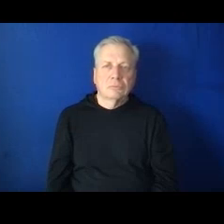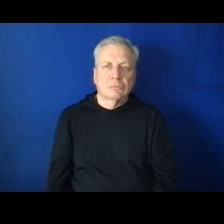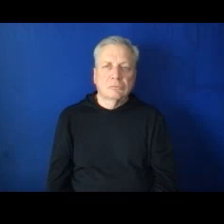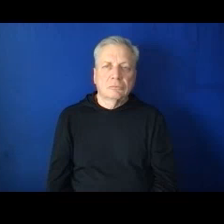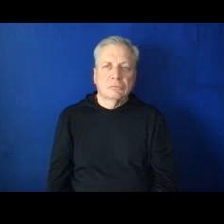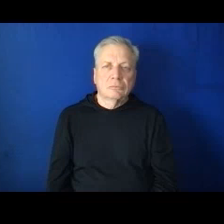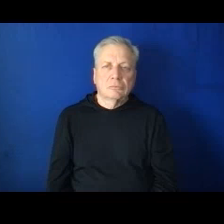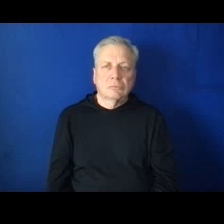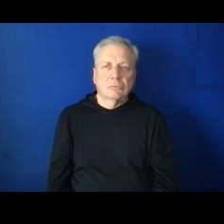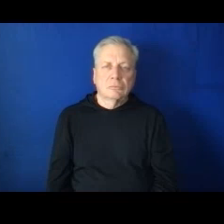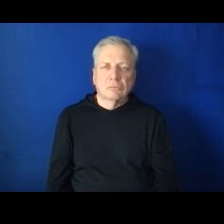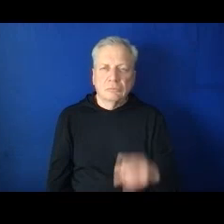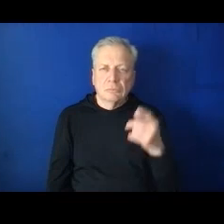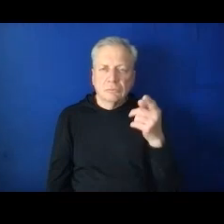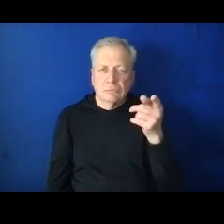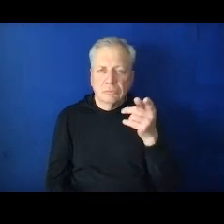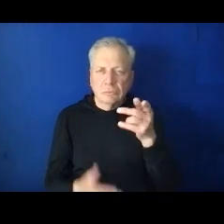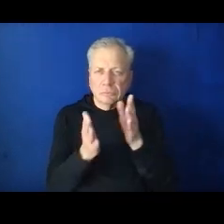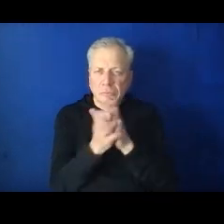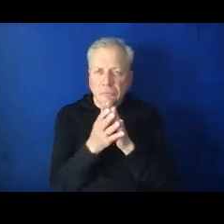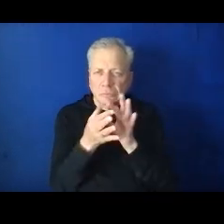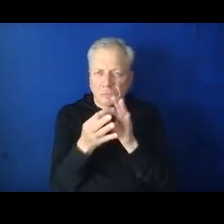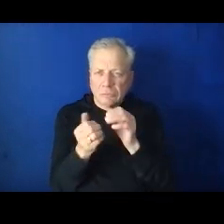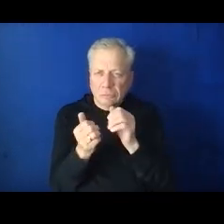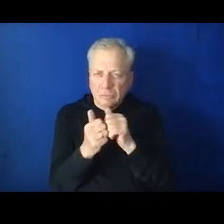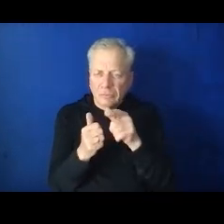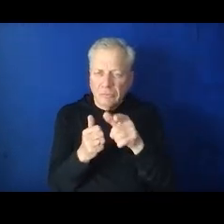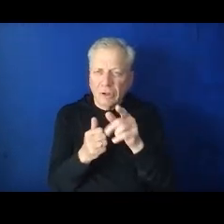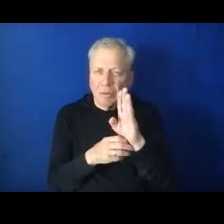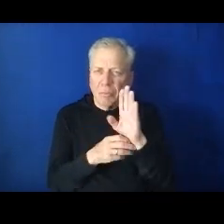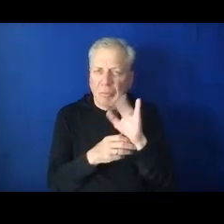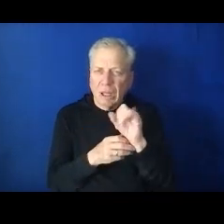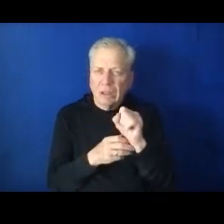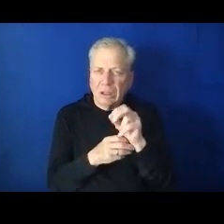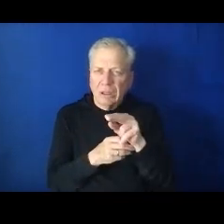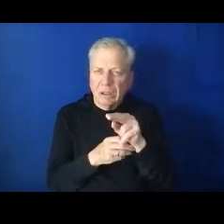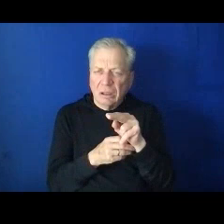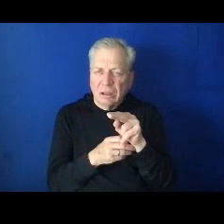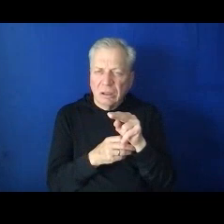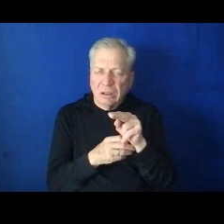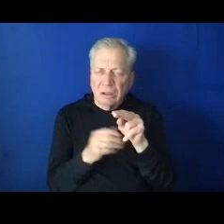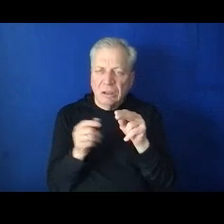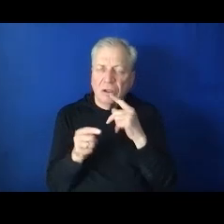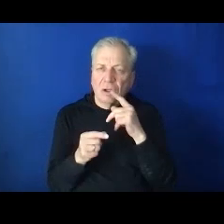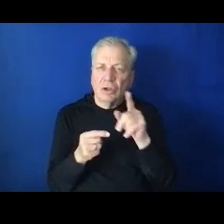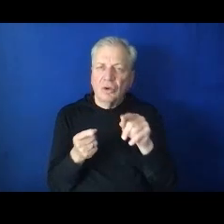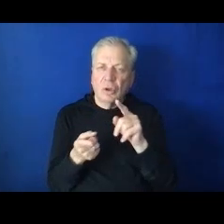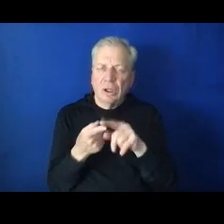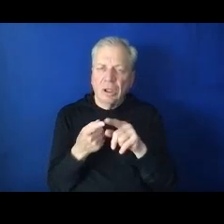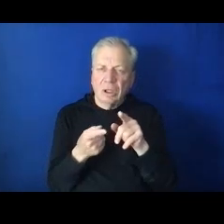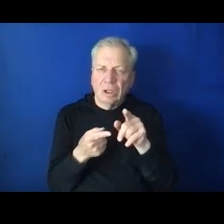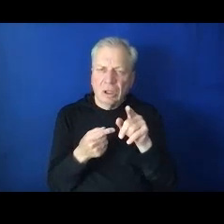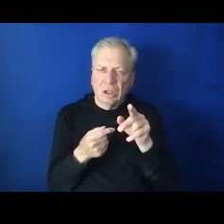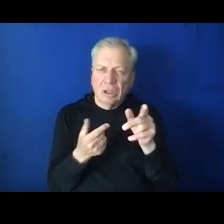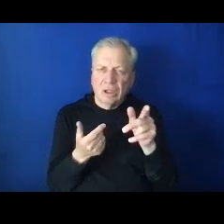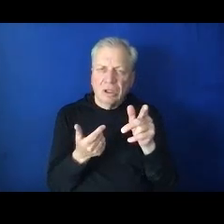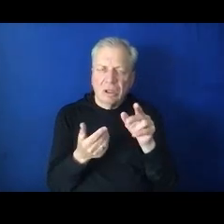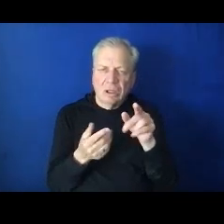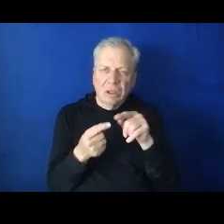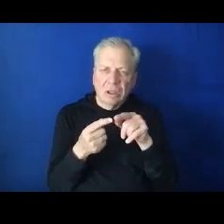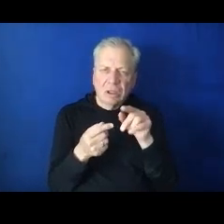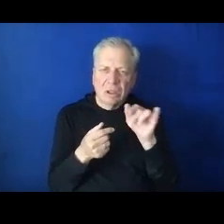recent documented case of cirrhosis between bison and cattle. Mhm. And what I've read is that a lot of the documented